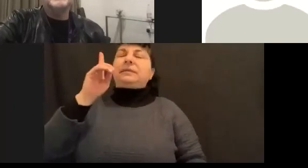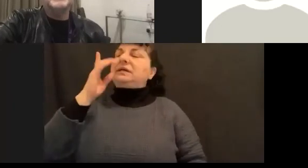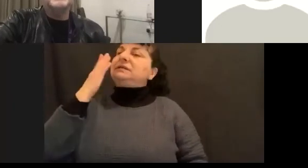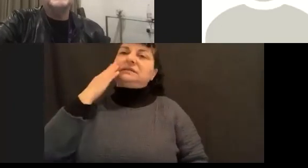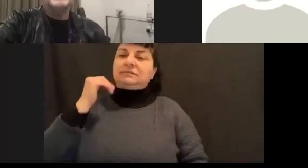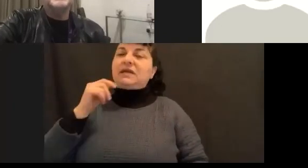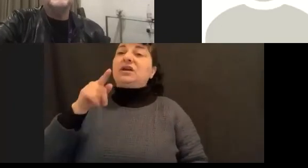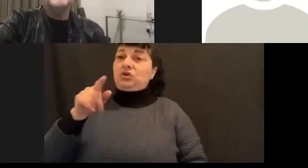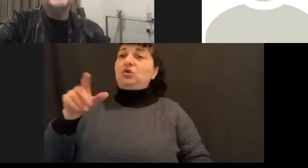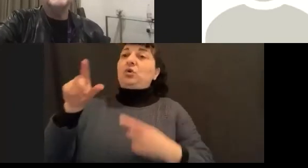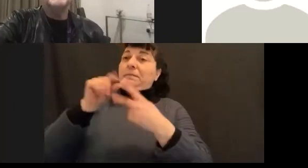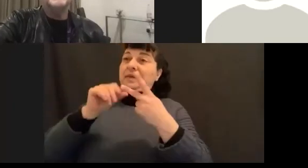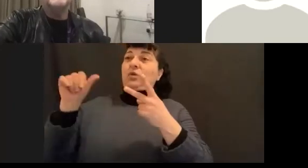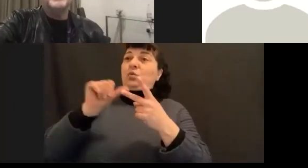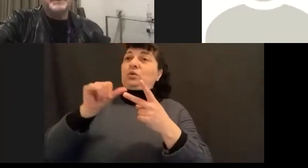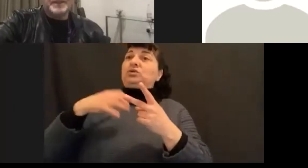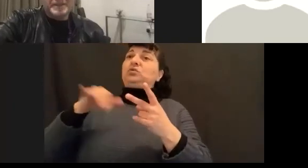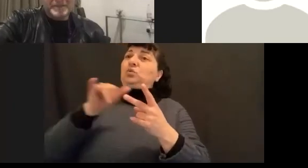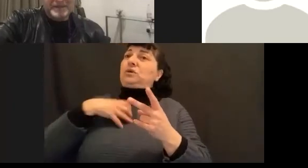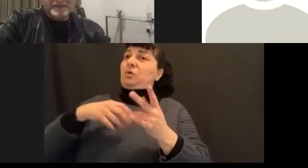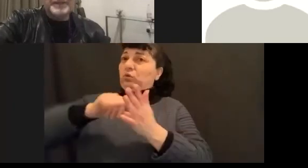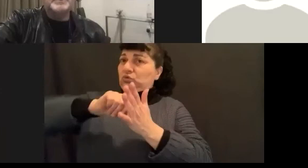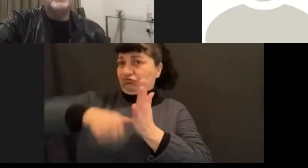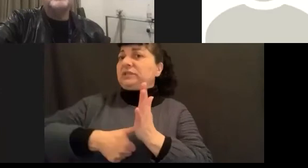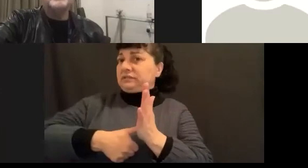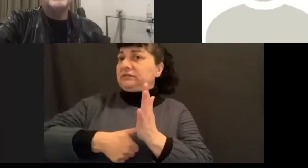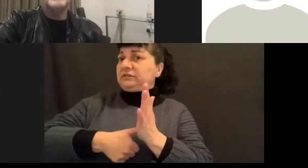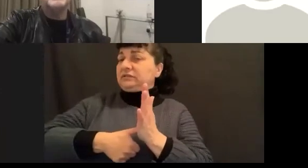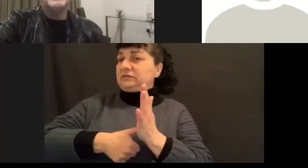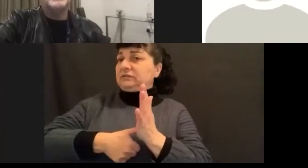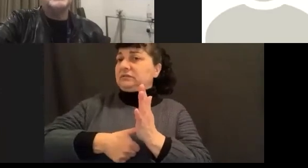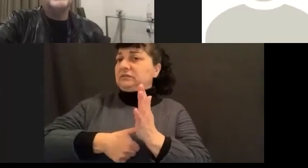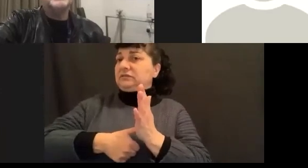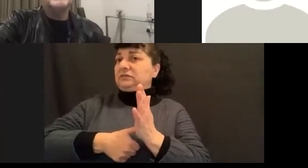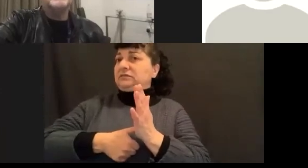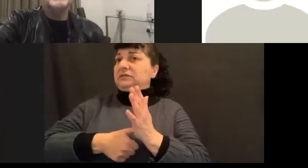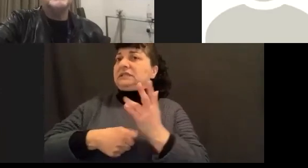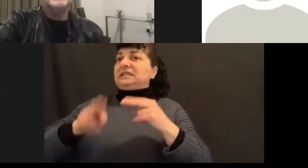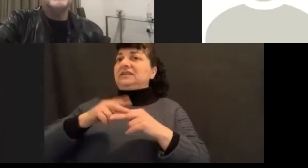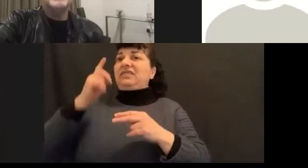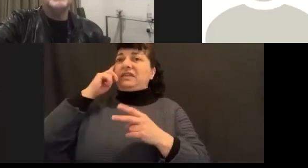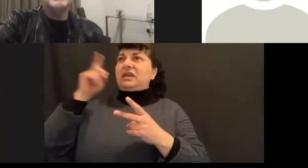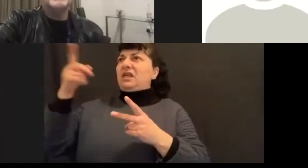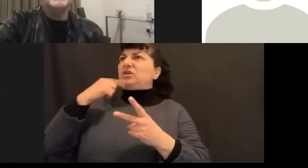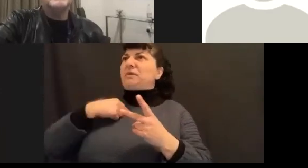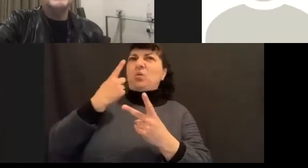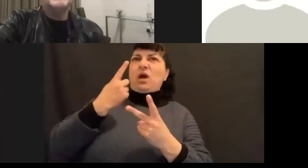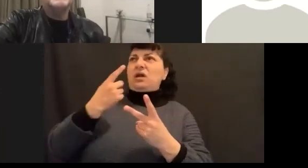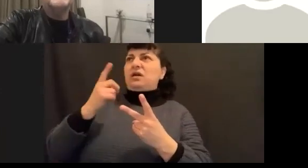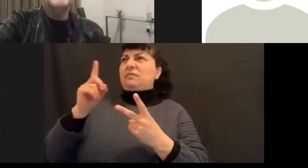conservative one. So you go with the fact that you're a primary close contact and you must quarantine, and so must your